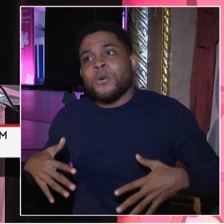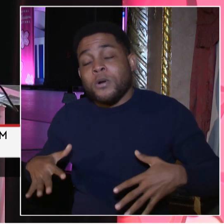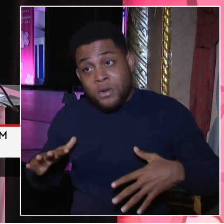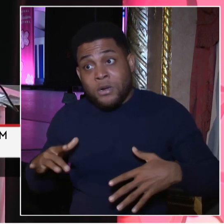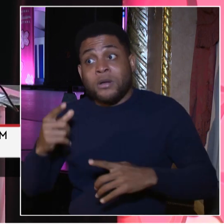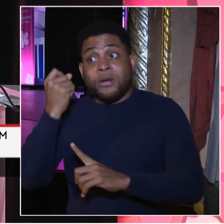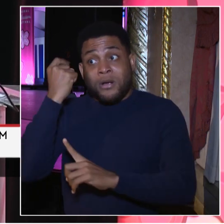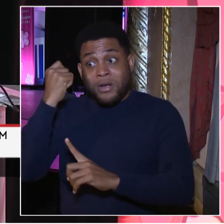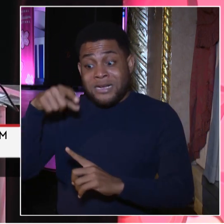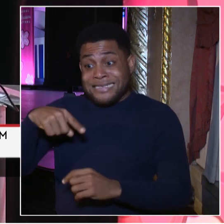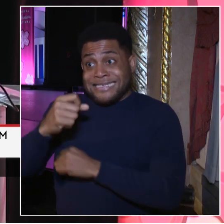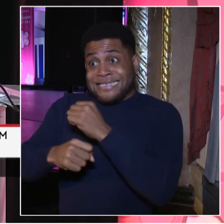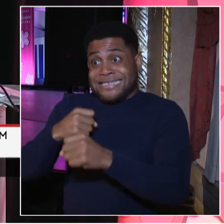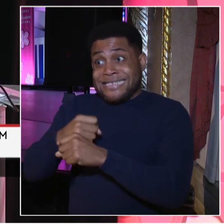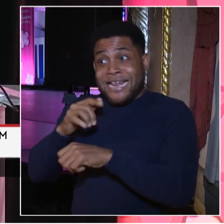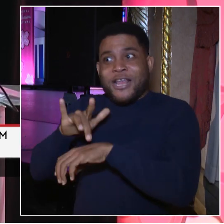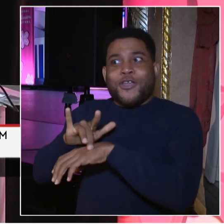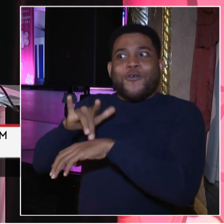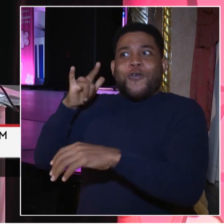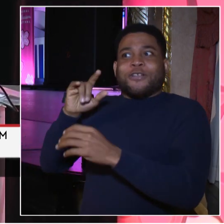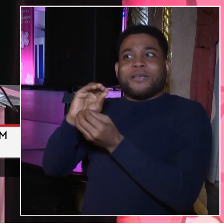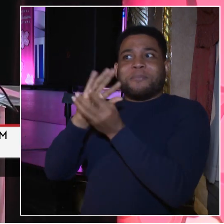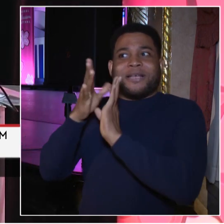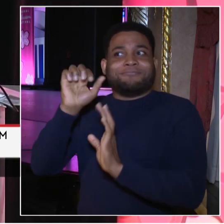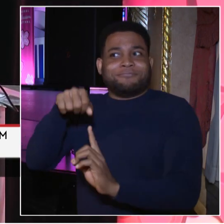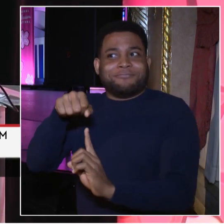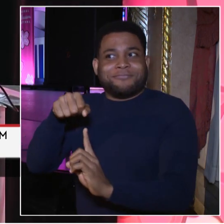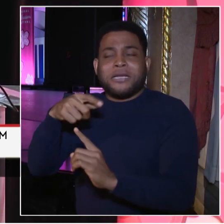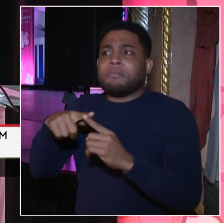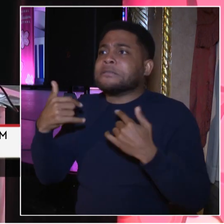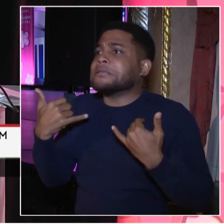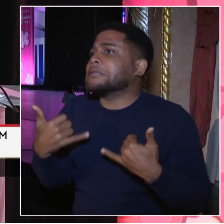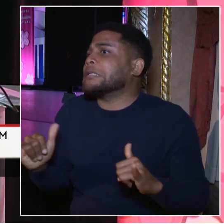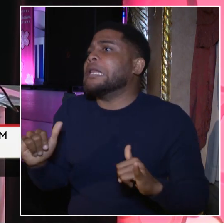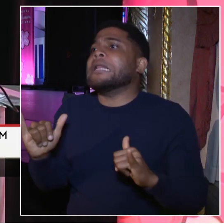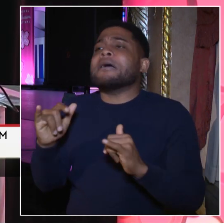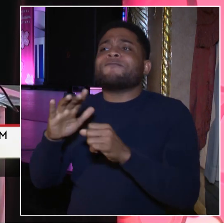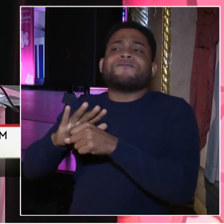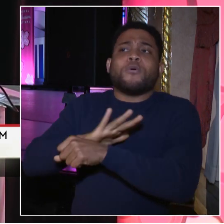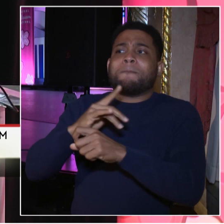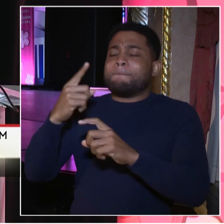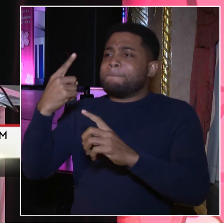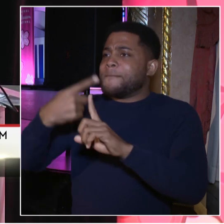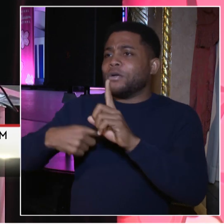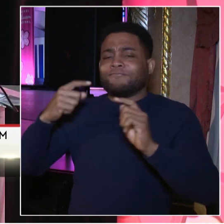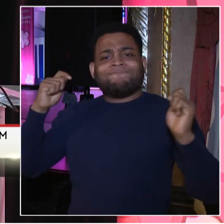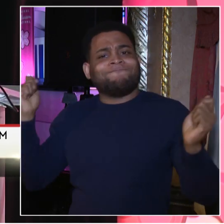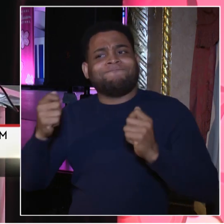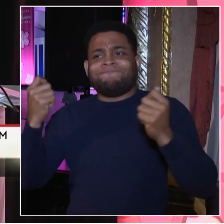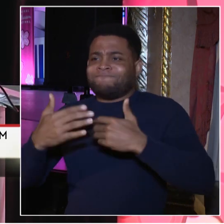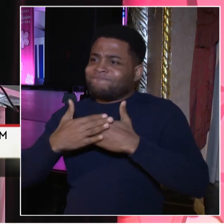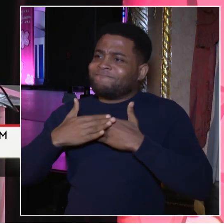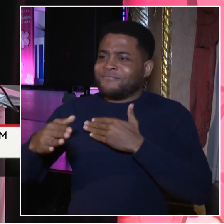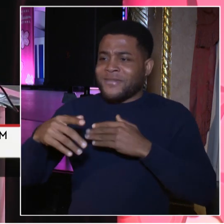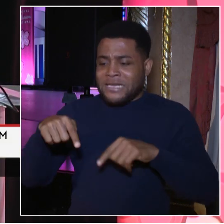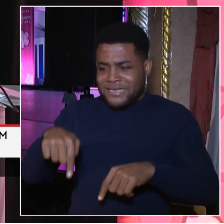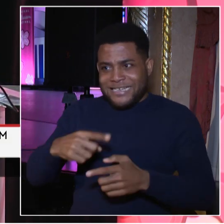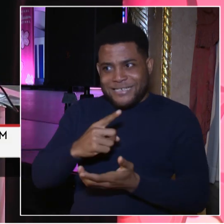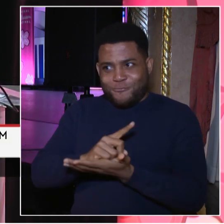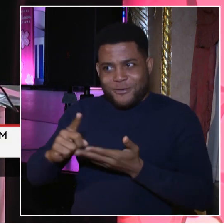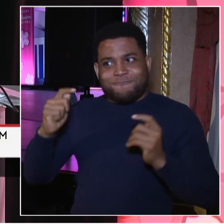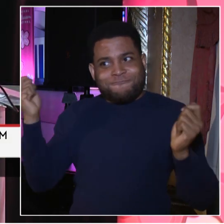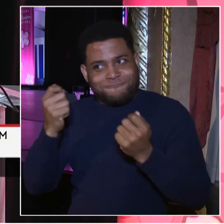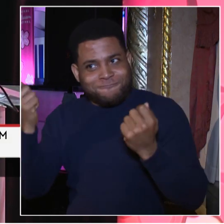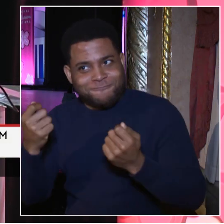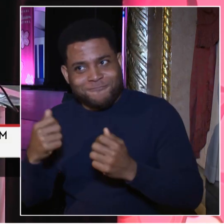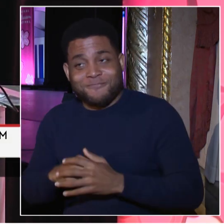this year, we still have a full month of celebrations beginning this week. And one